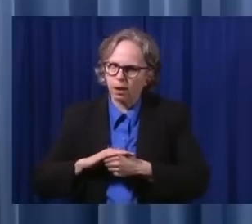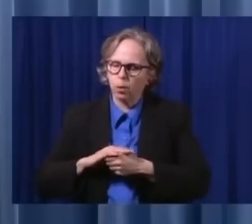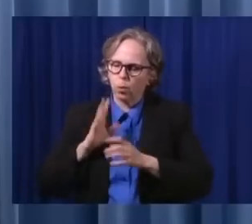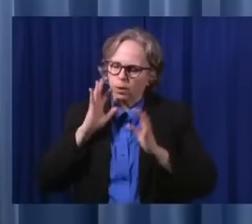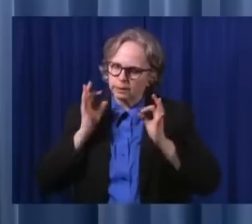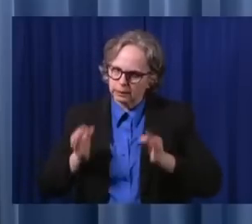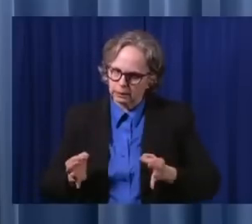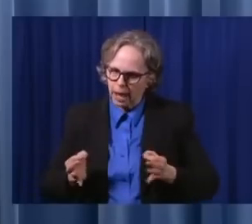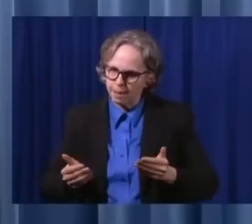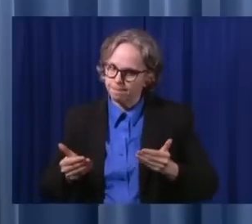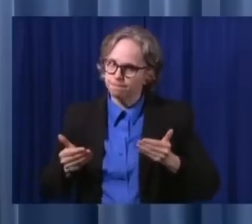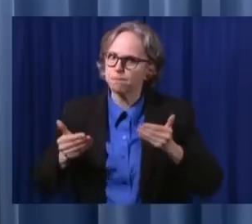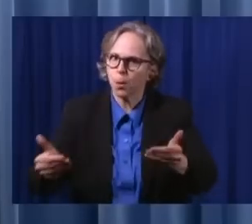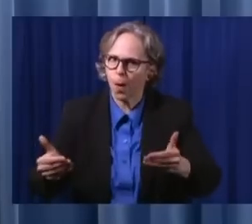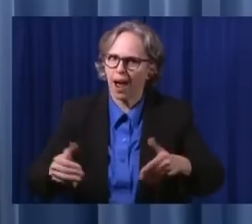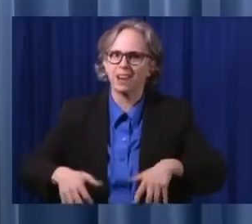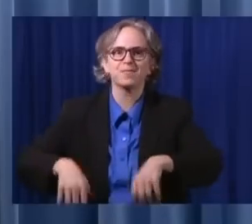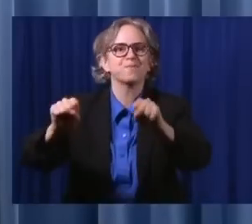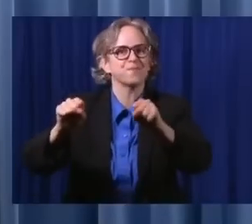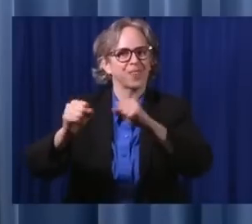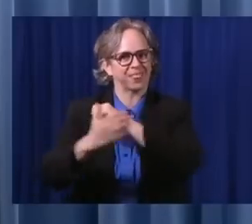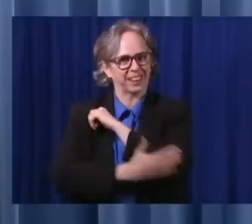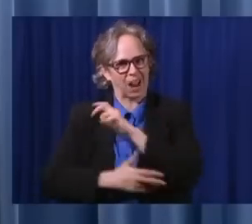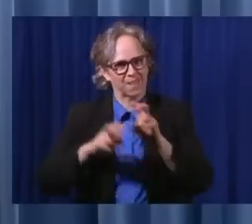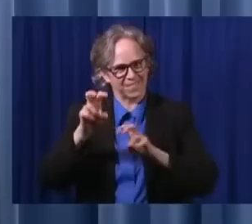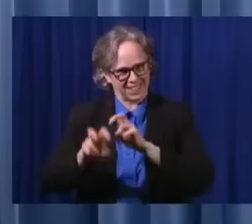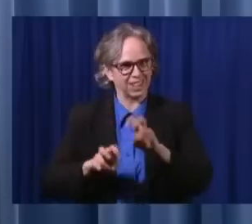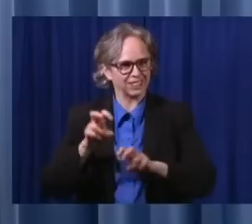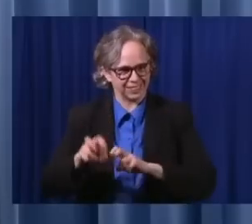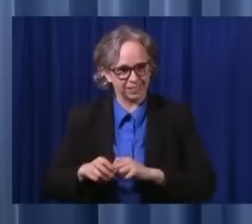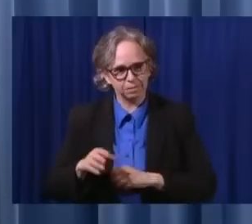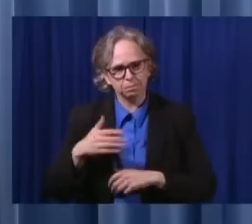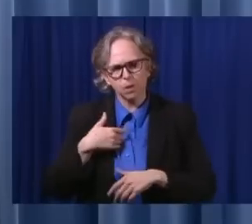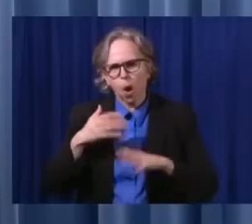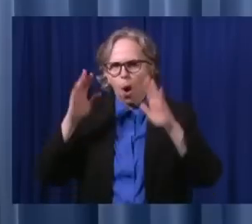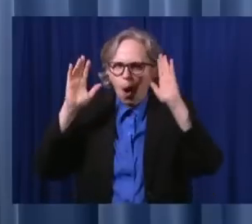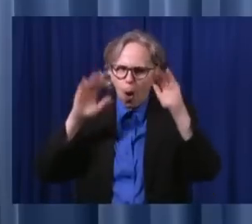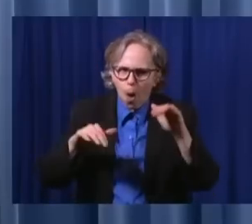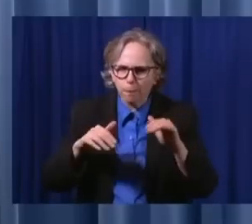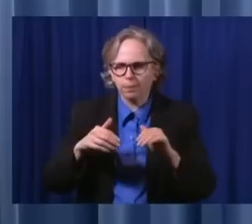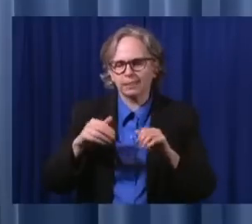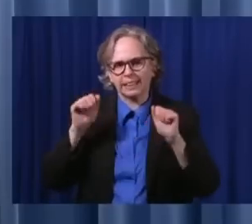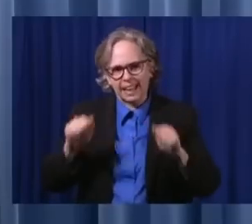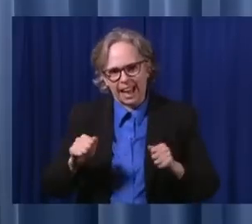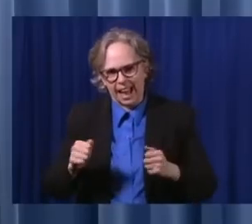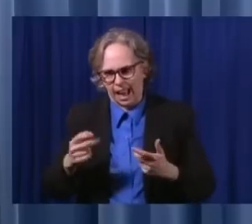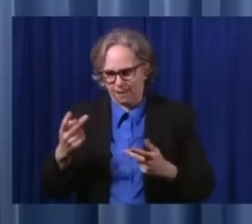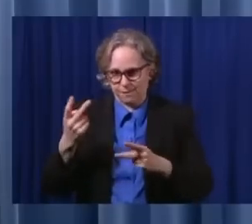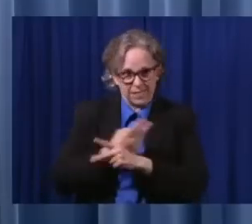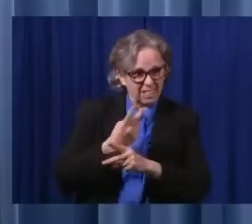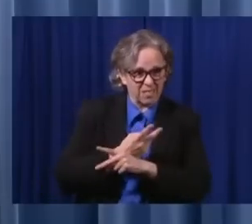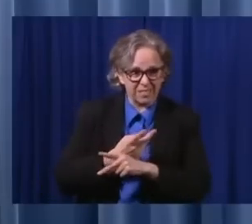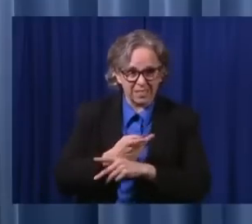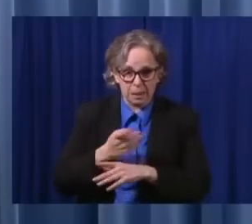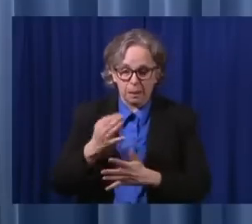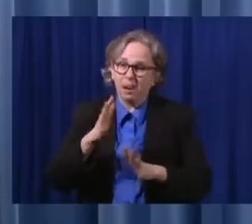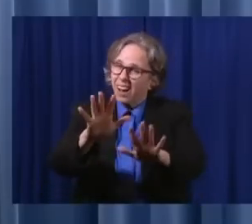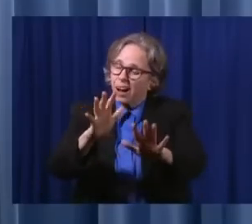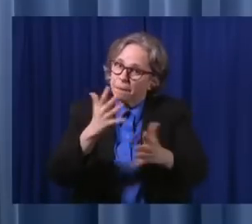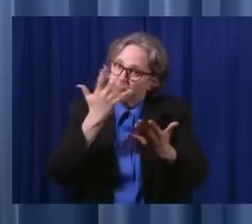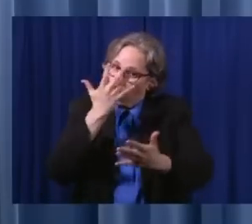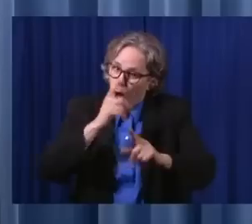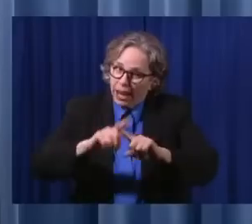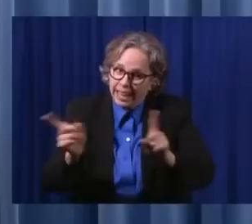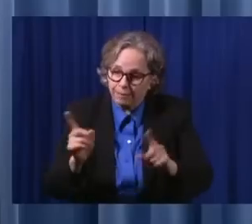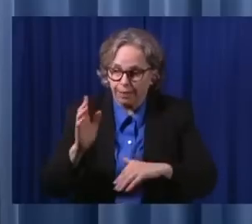hope, that every fair will be able to find a way, maybe unique to their particular fair, to be able